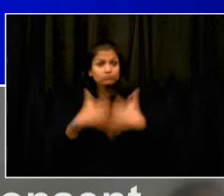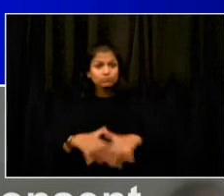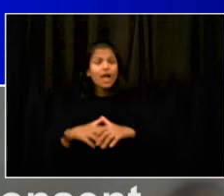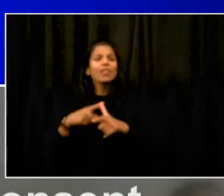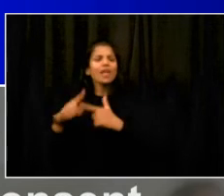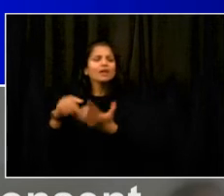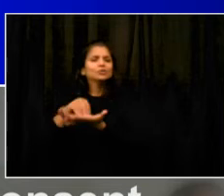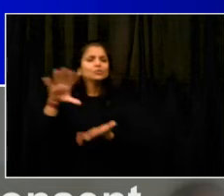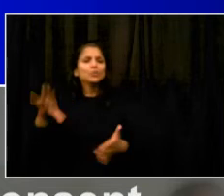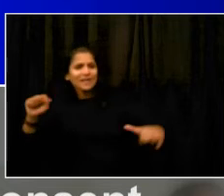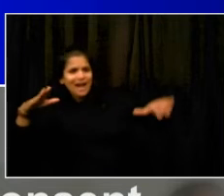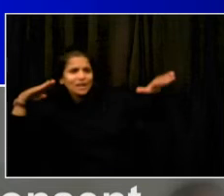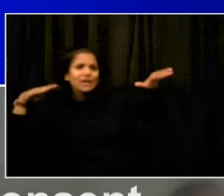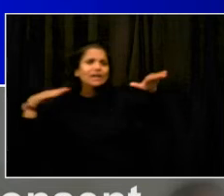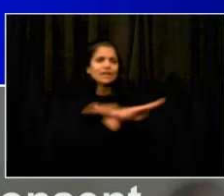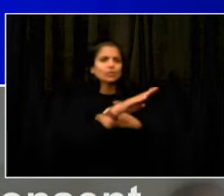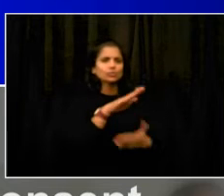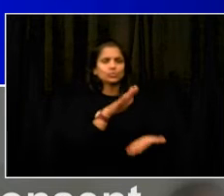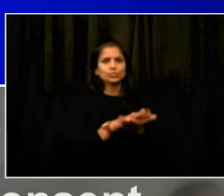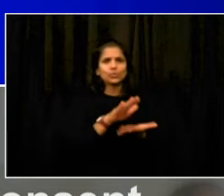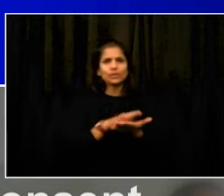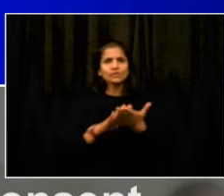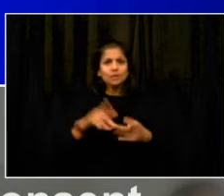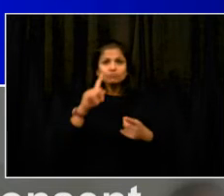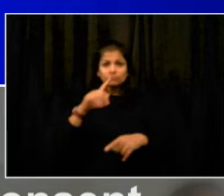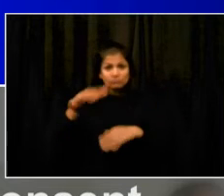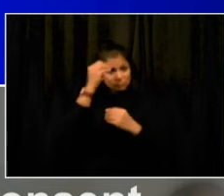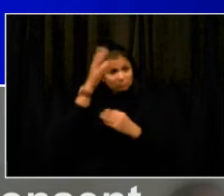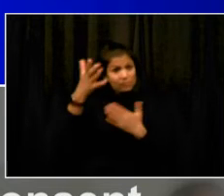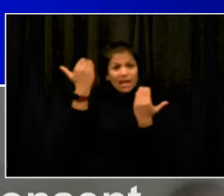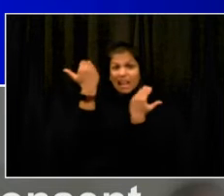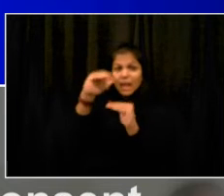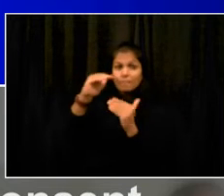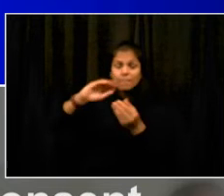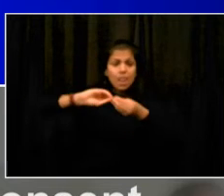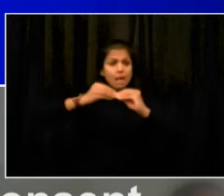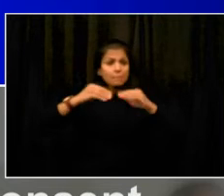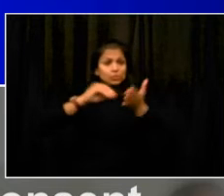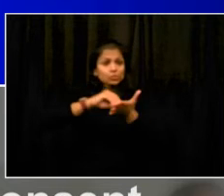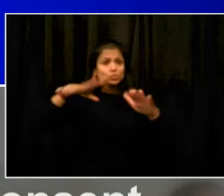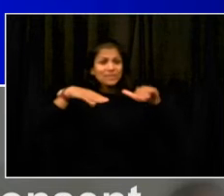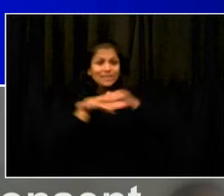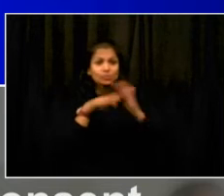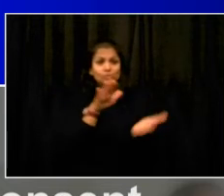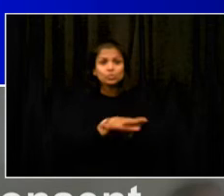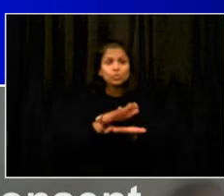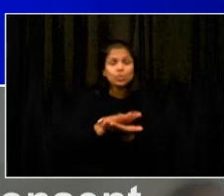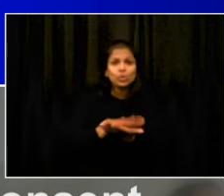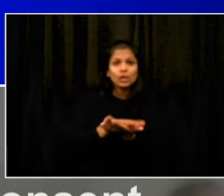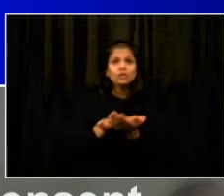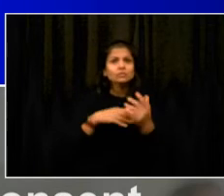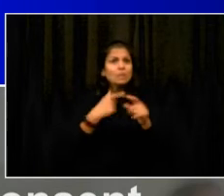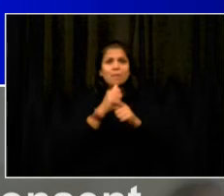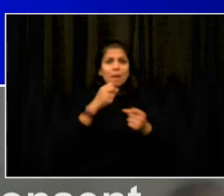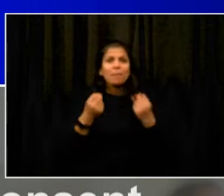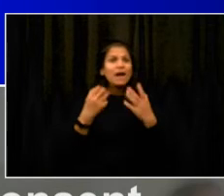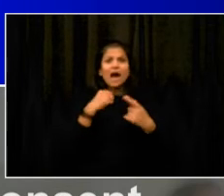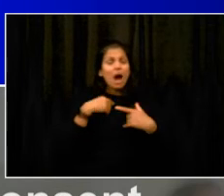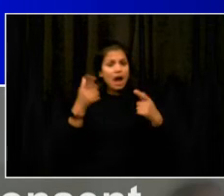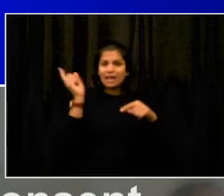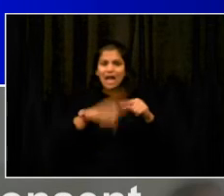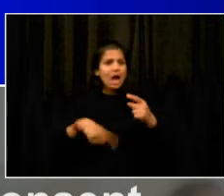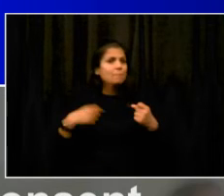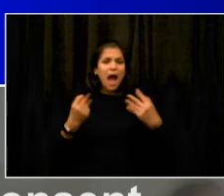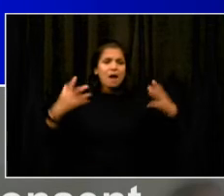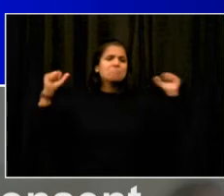wherever possible, and as quickly as possible. Some schools, it's going to take longer. Some it'll take shorter period of time. Some schools will get to